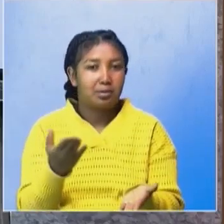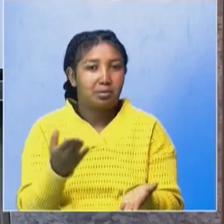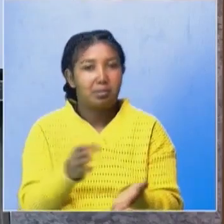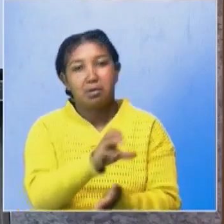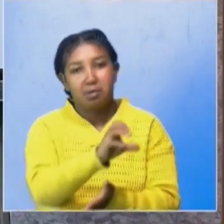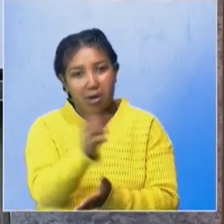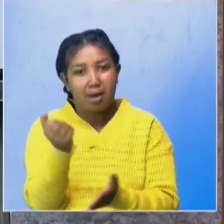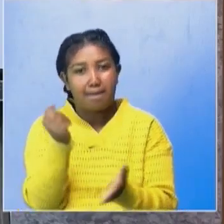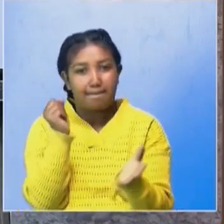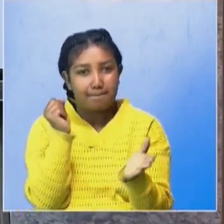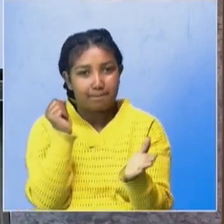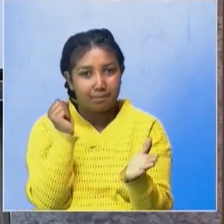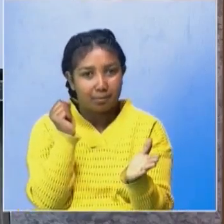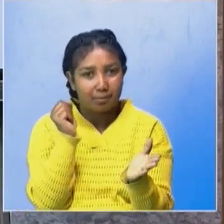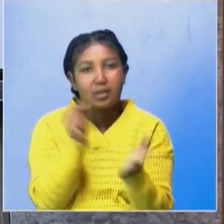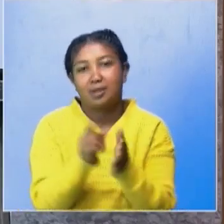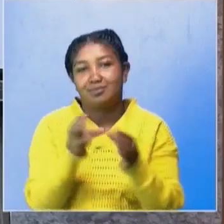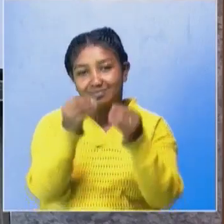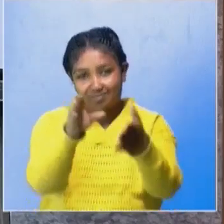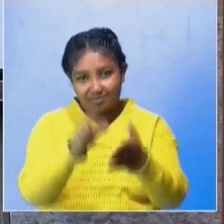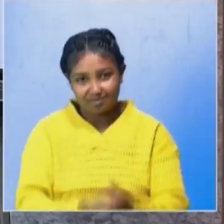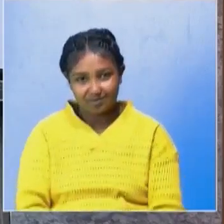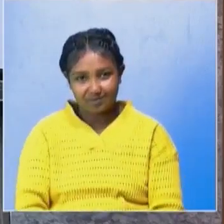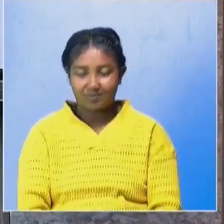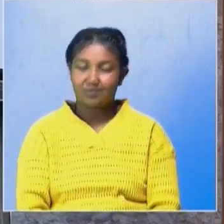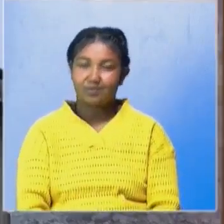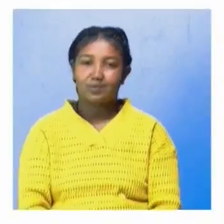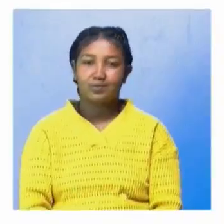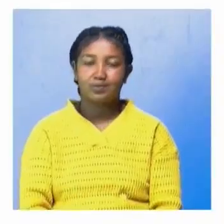one example.